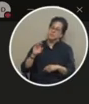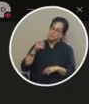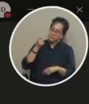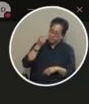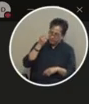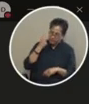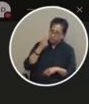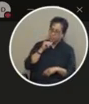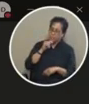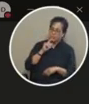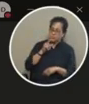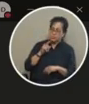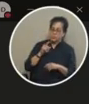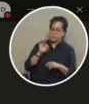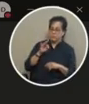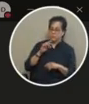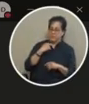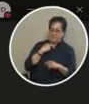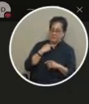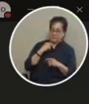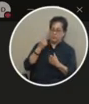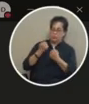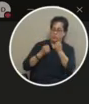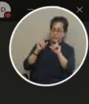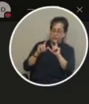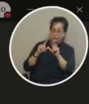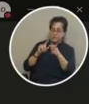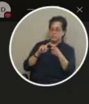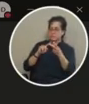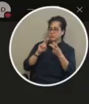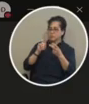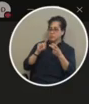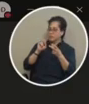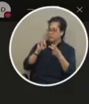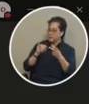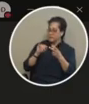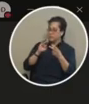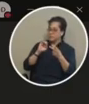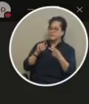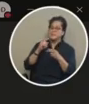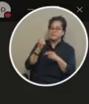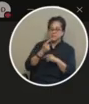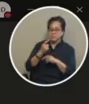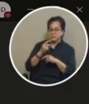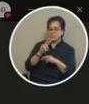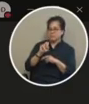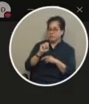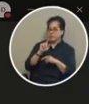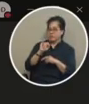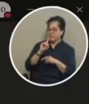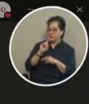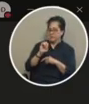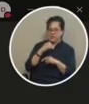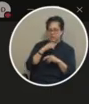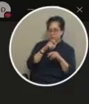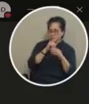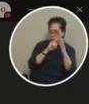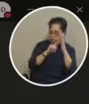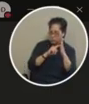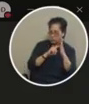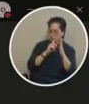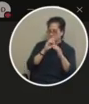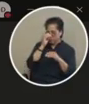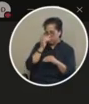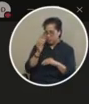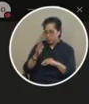Understandable. I'm not sure if they were stuck on a driver's license or a utility bill or something to validate who they were. I'll have to follow up and I'll get back to you on that